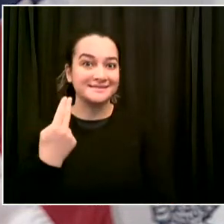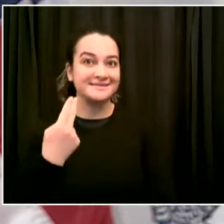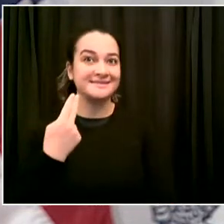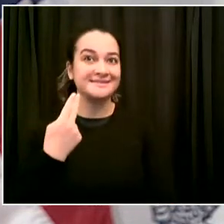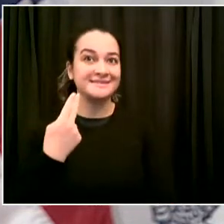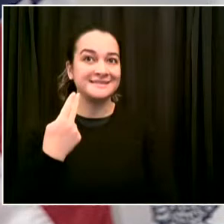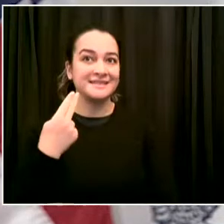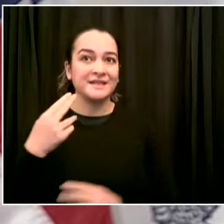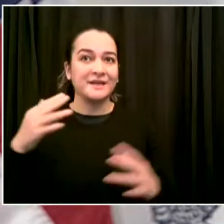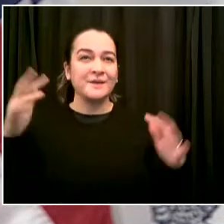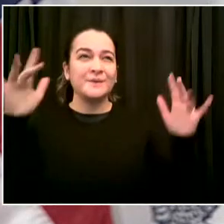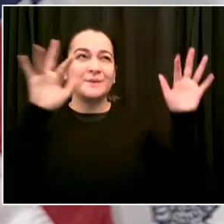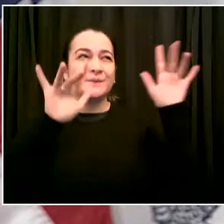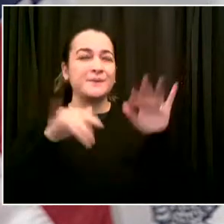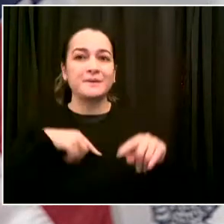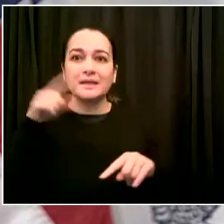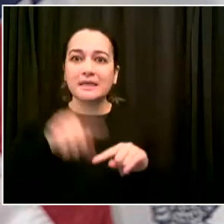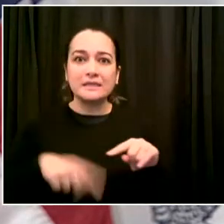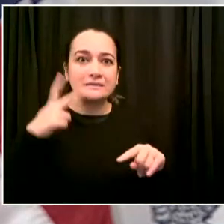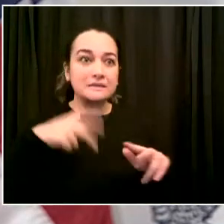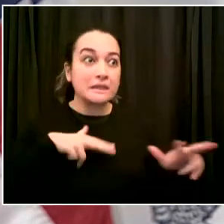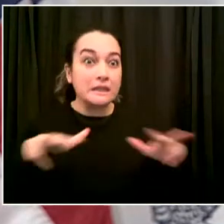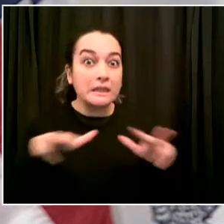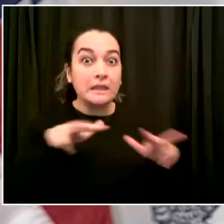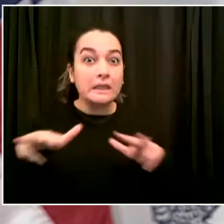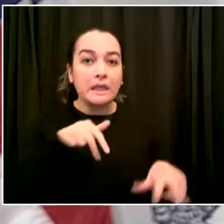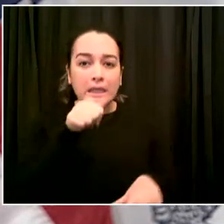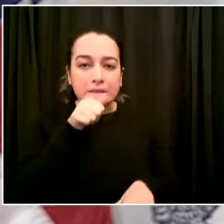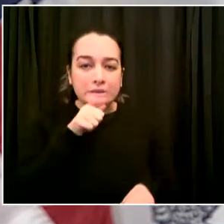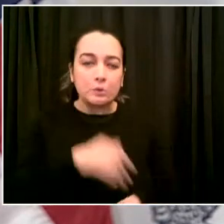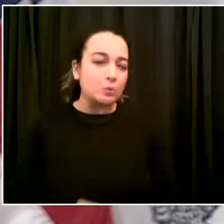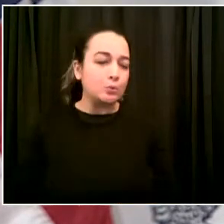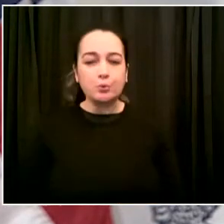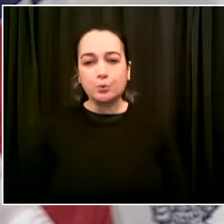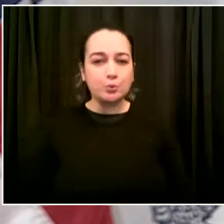with clearing the walk to my building, which is thankfully not me.